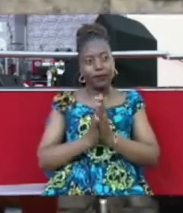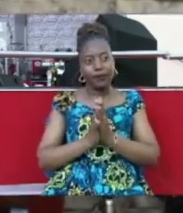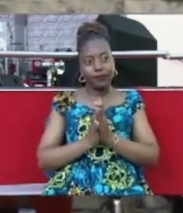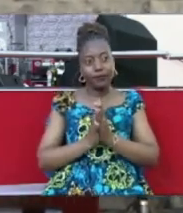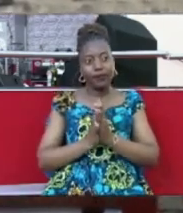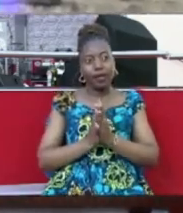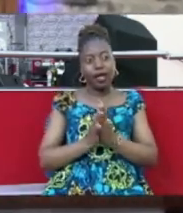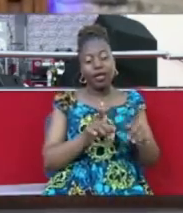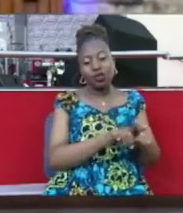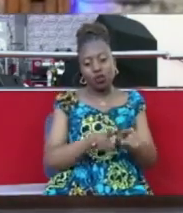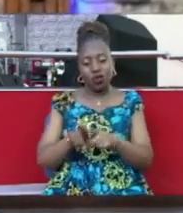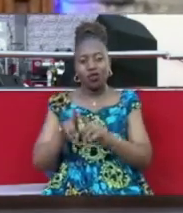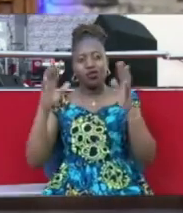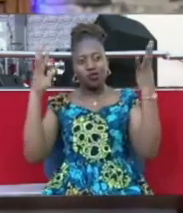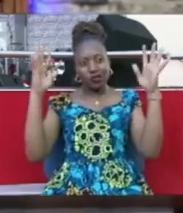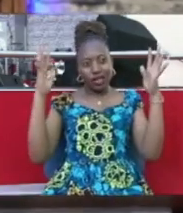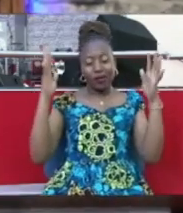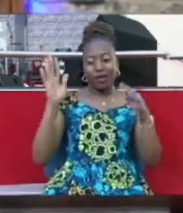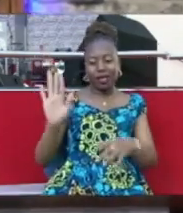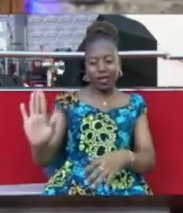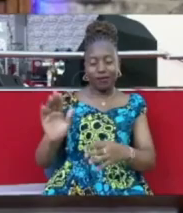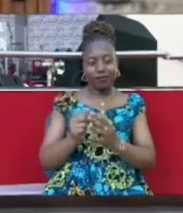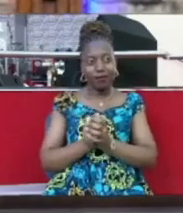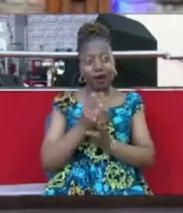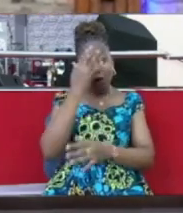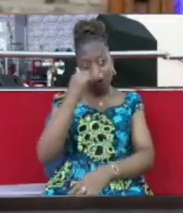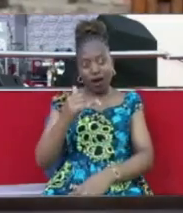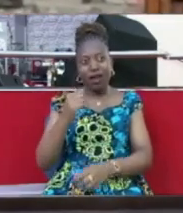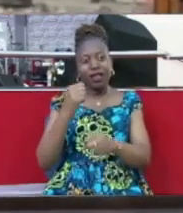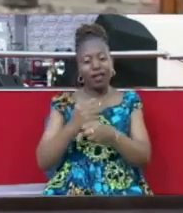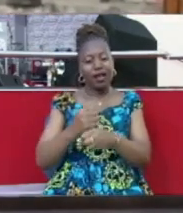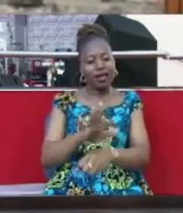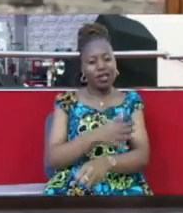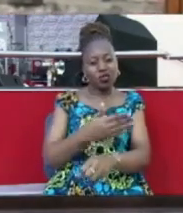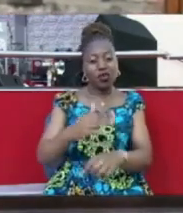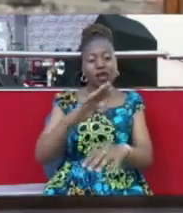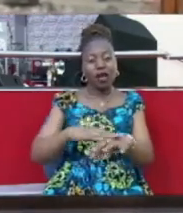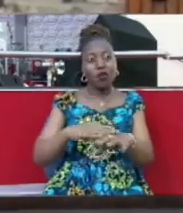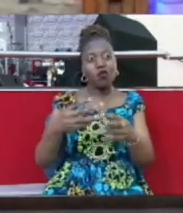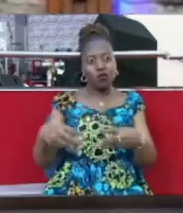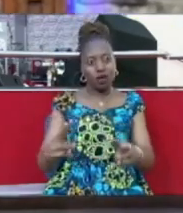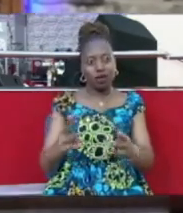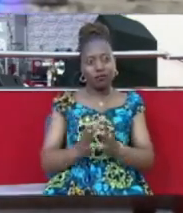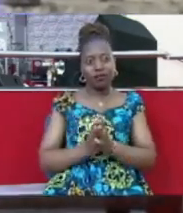and giving them a round of applause because they had done the song in a good way.